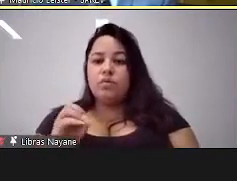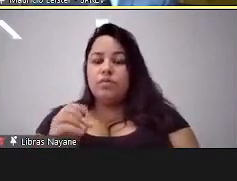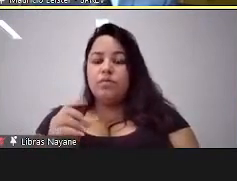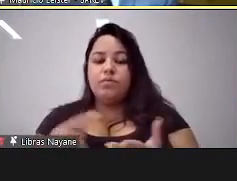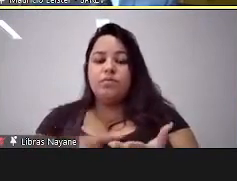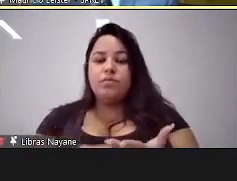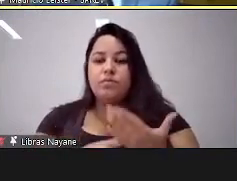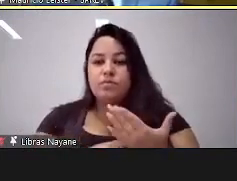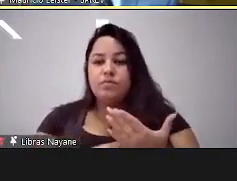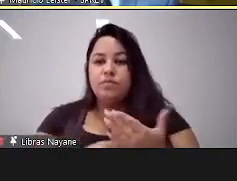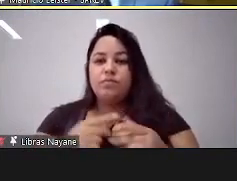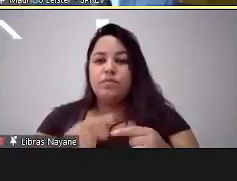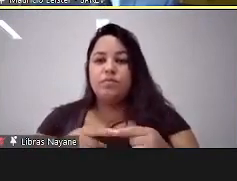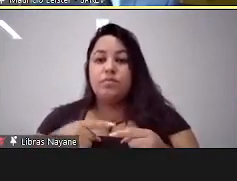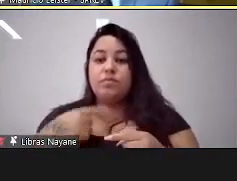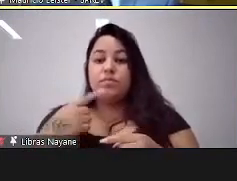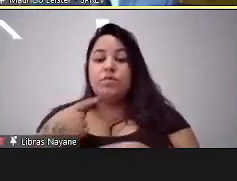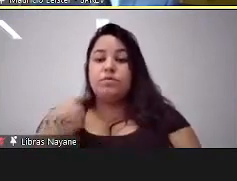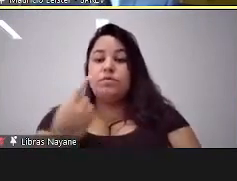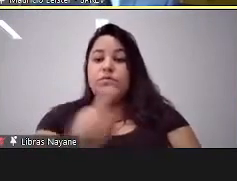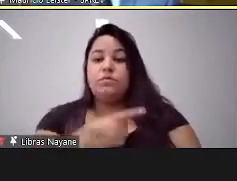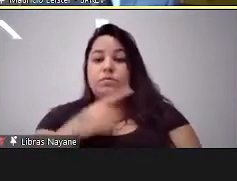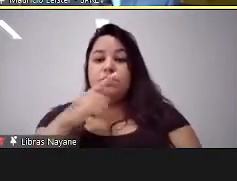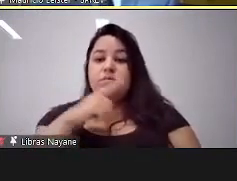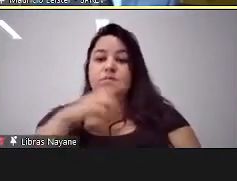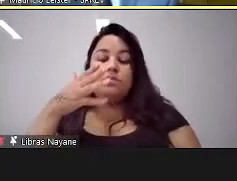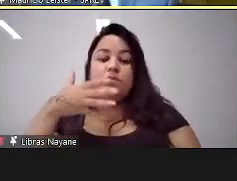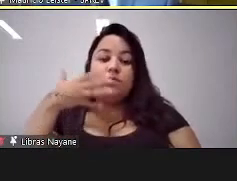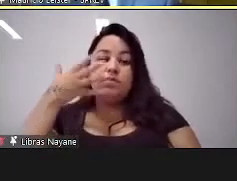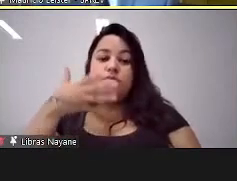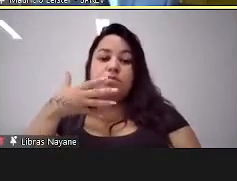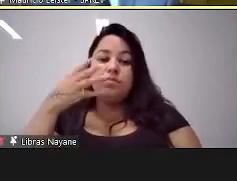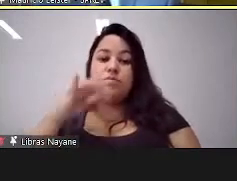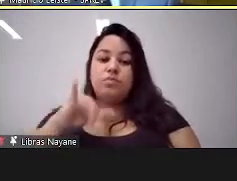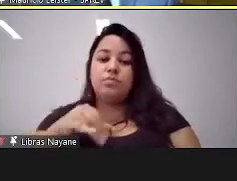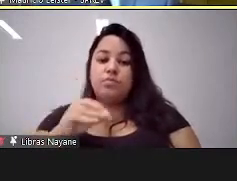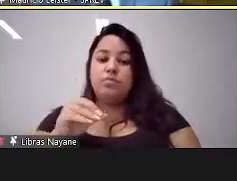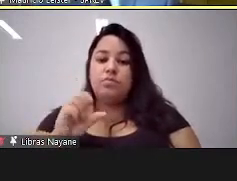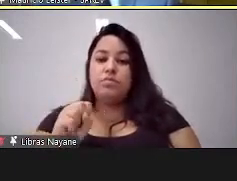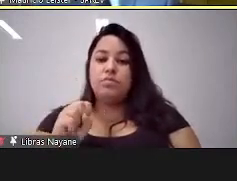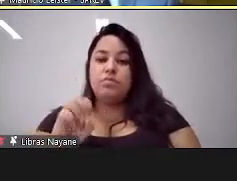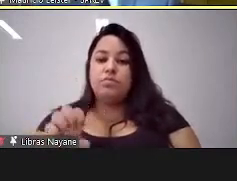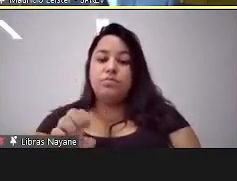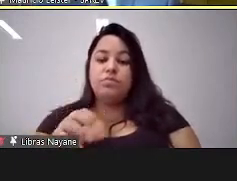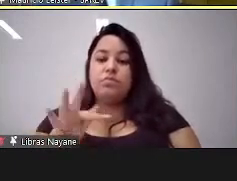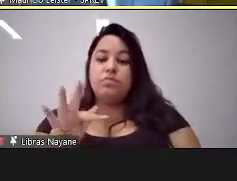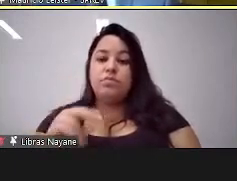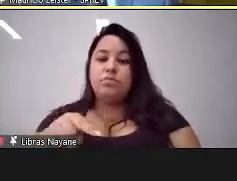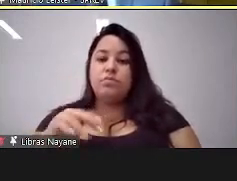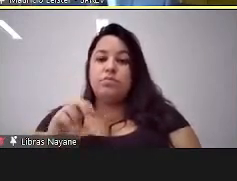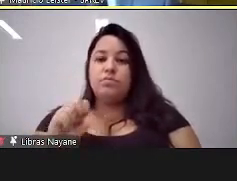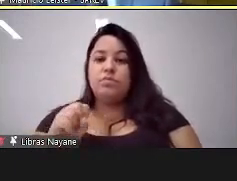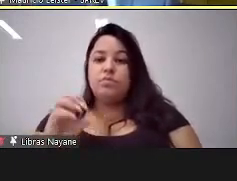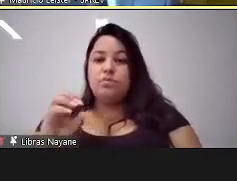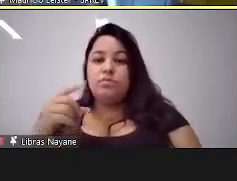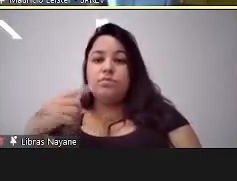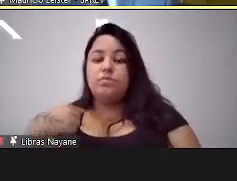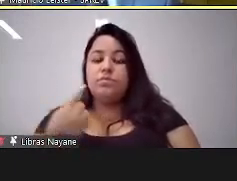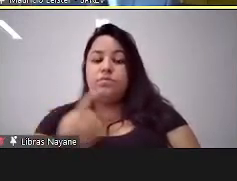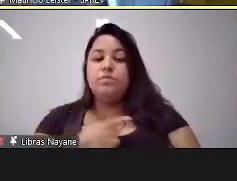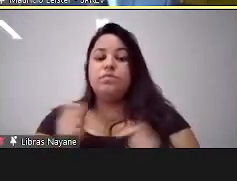workers, freelancers, we are going to have a lecture in a presentation just